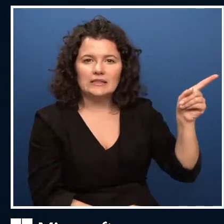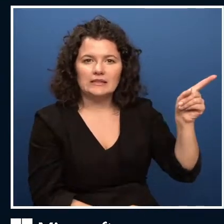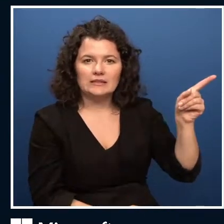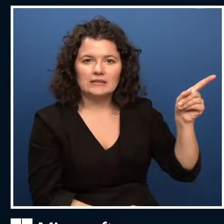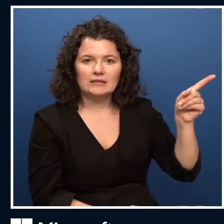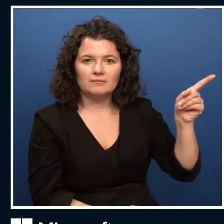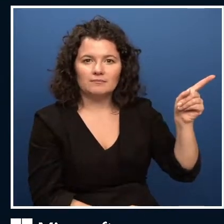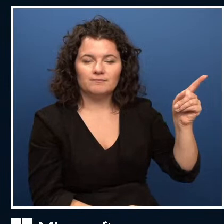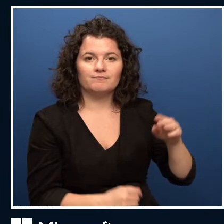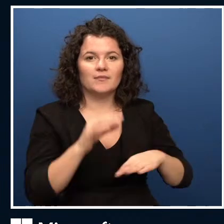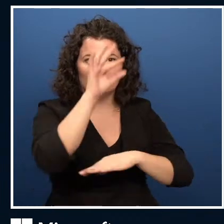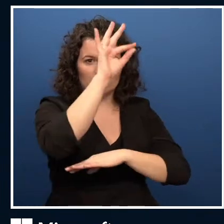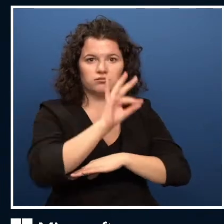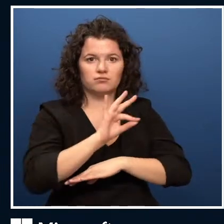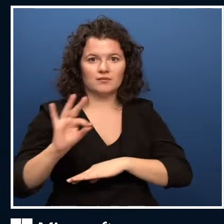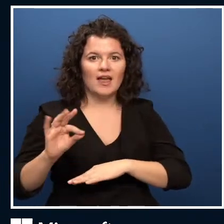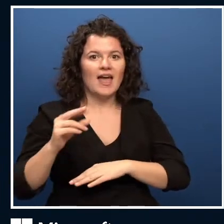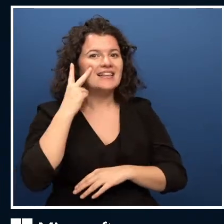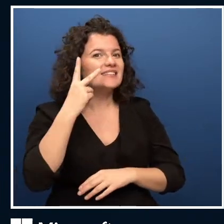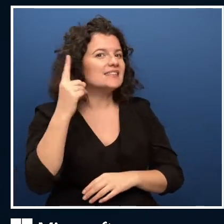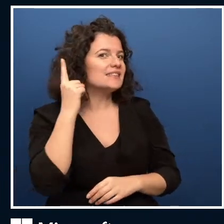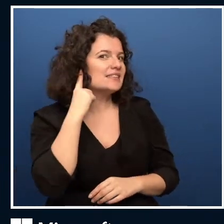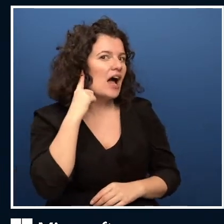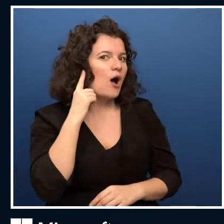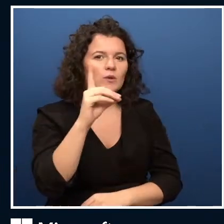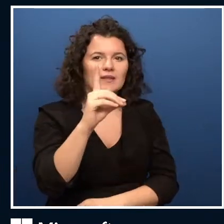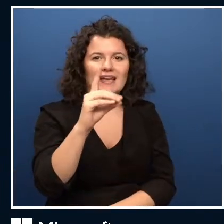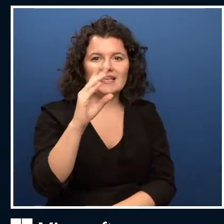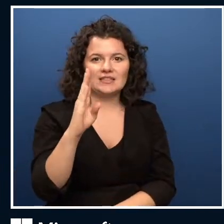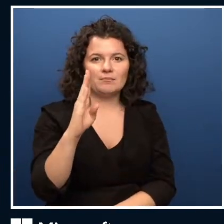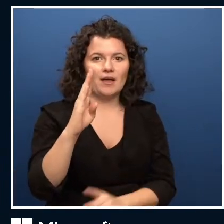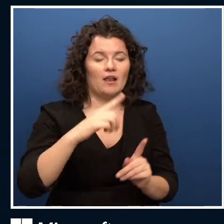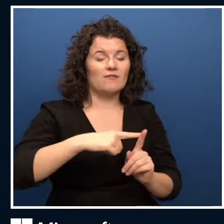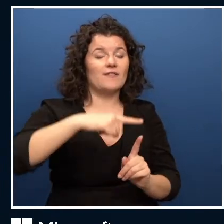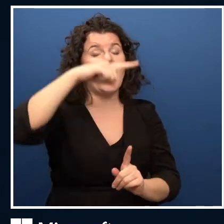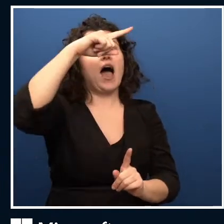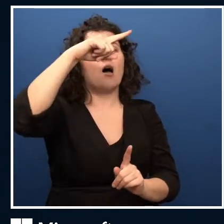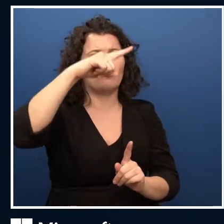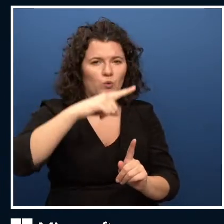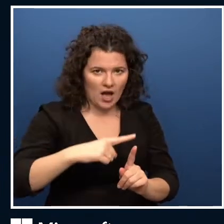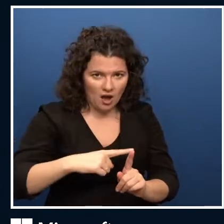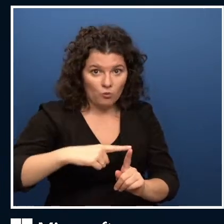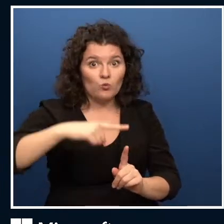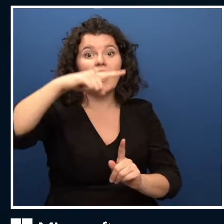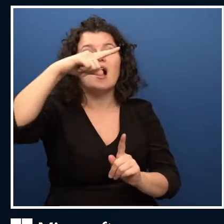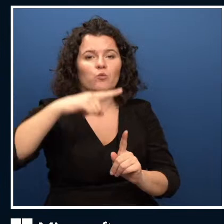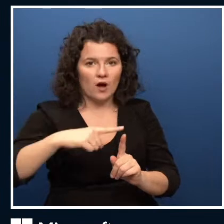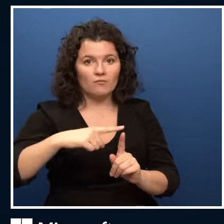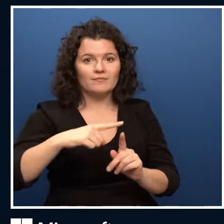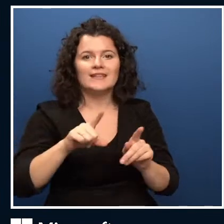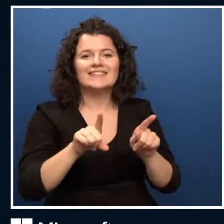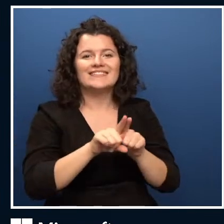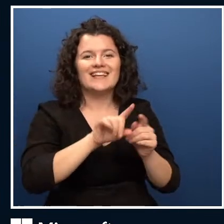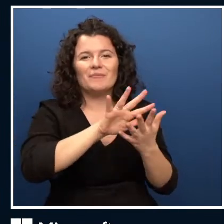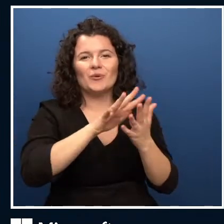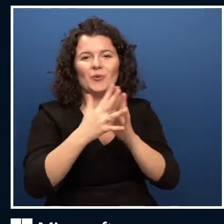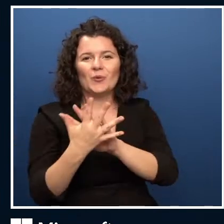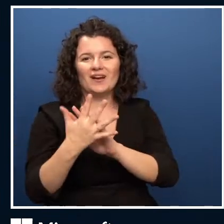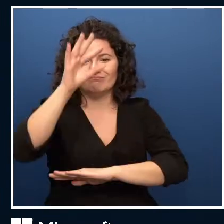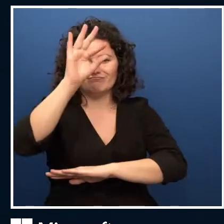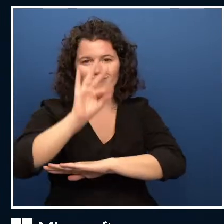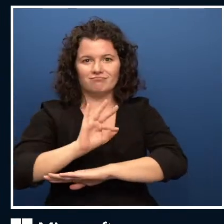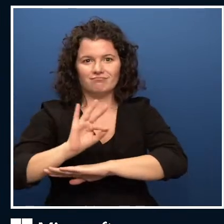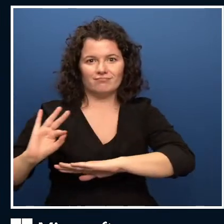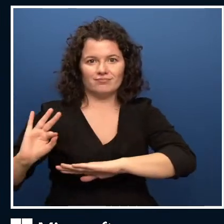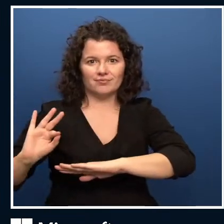plot. Again, a decibel is a logarithm of the amplitudes of signals. So the spectrogram is